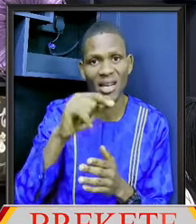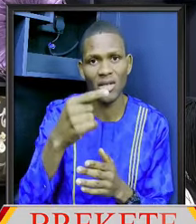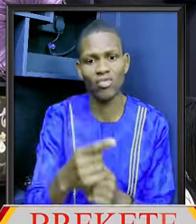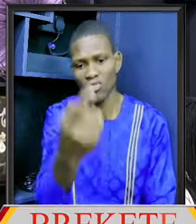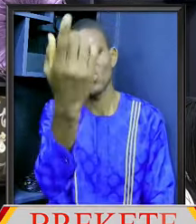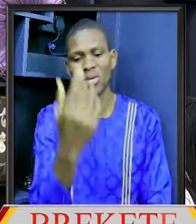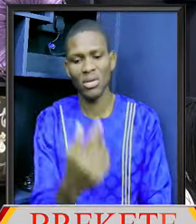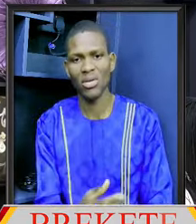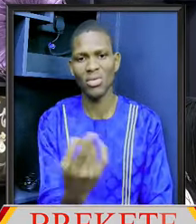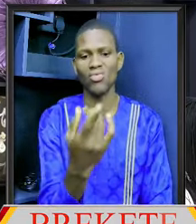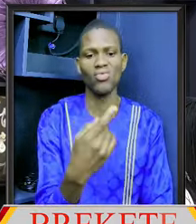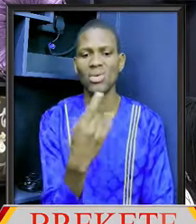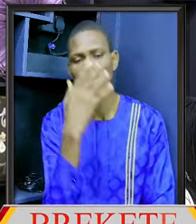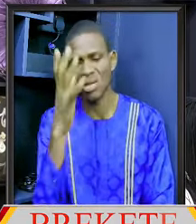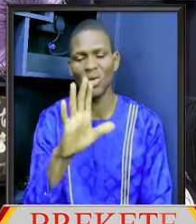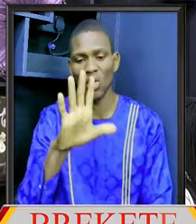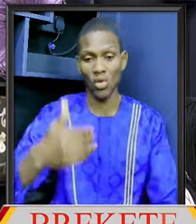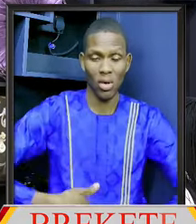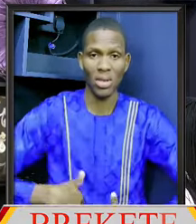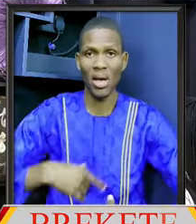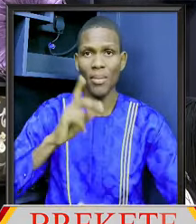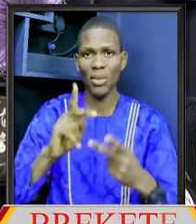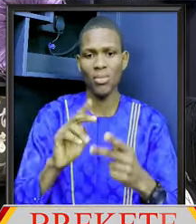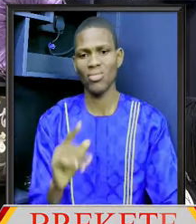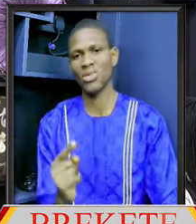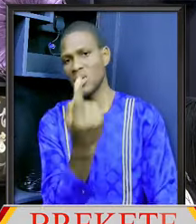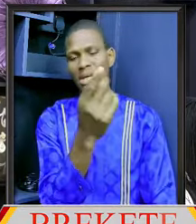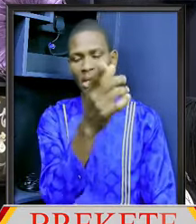Your younger ones daring you.